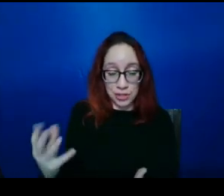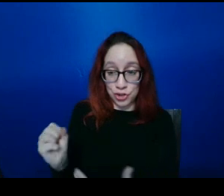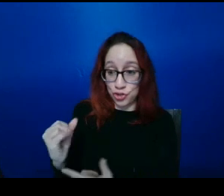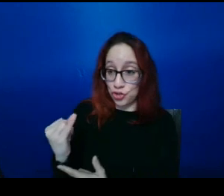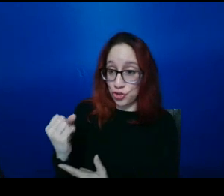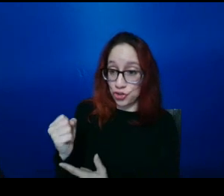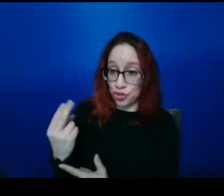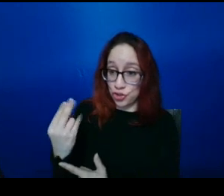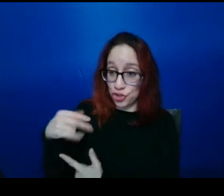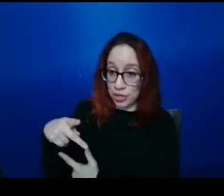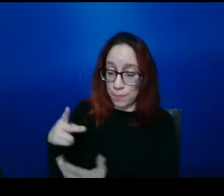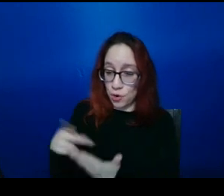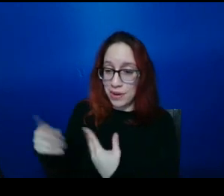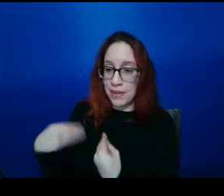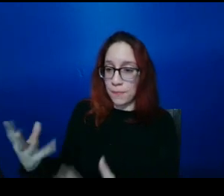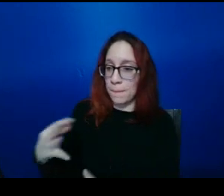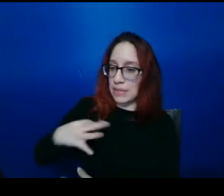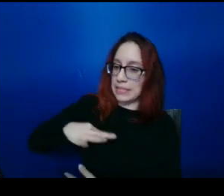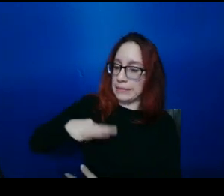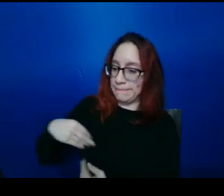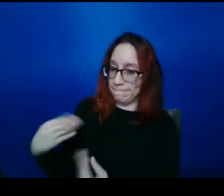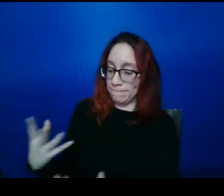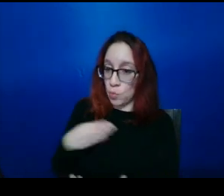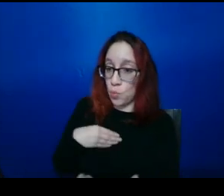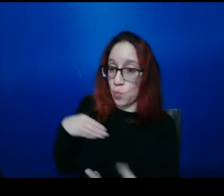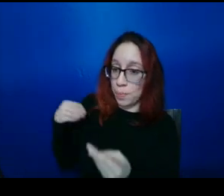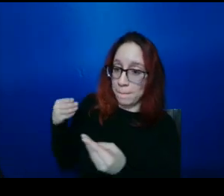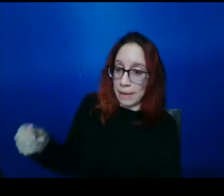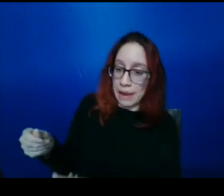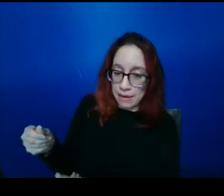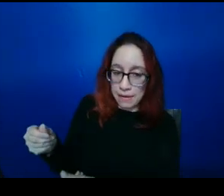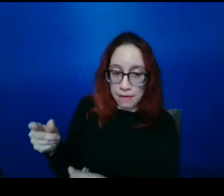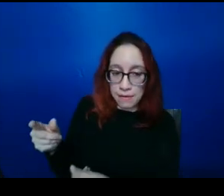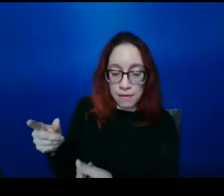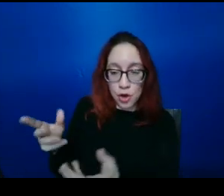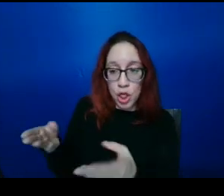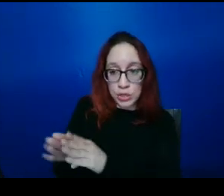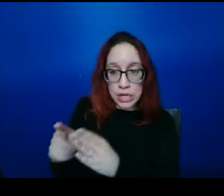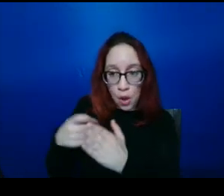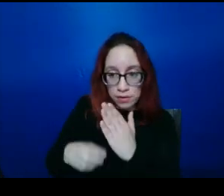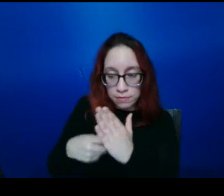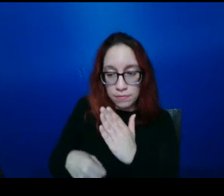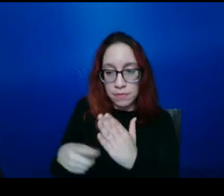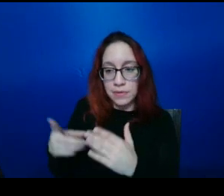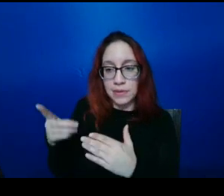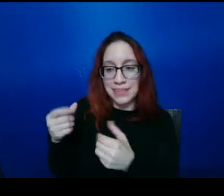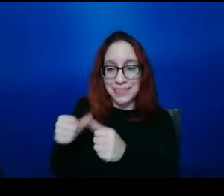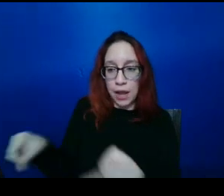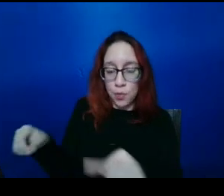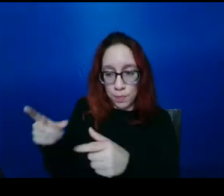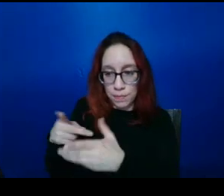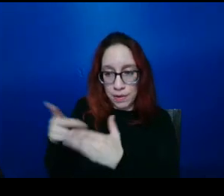buyers incentives where we pay them the closing costs, down payment assistance, some gap